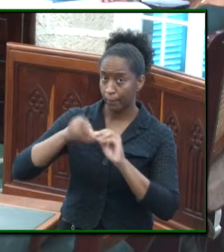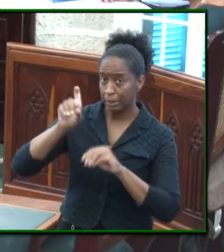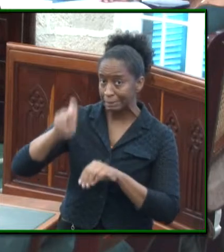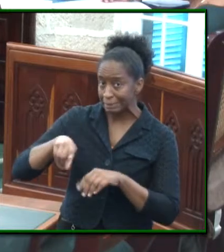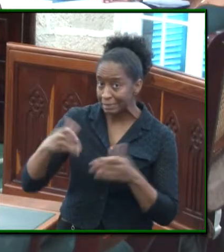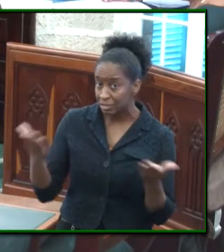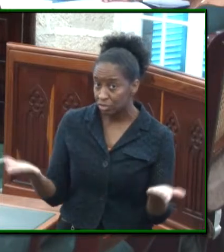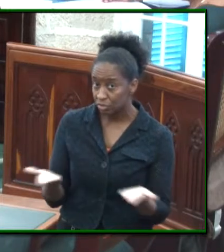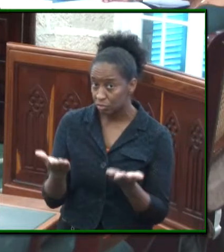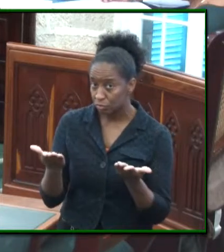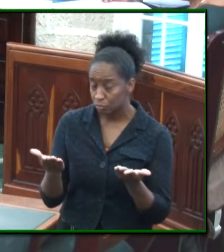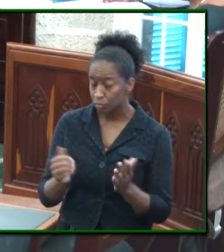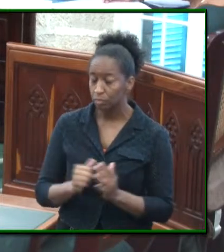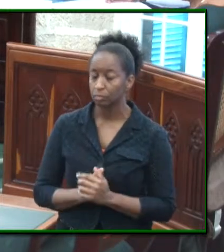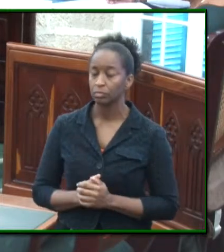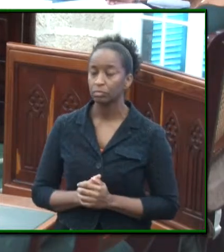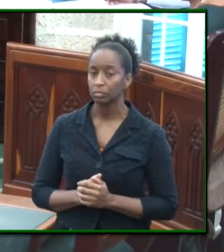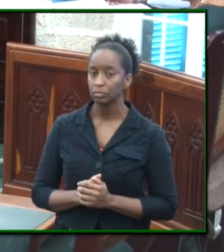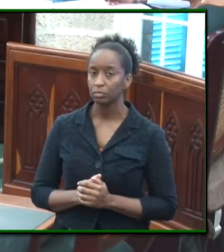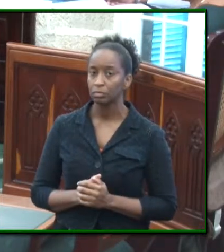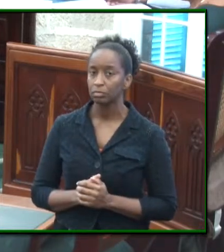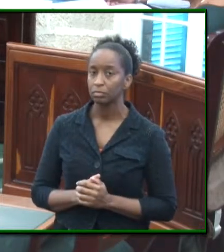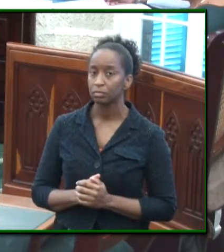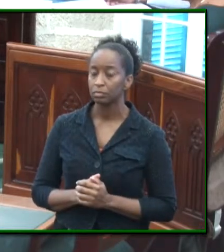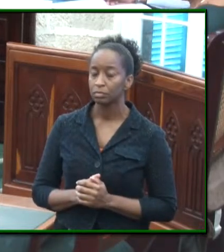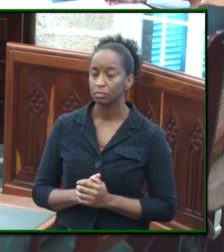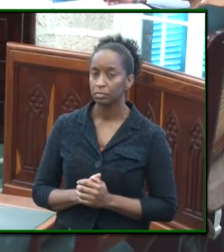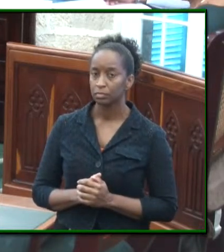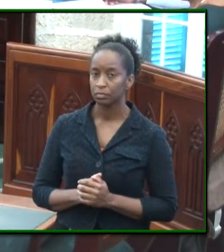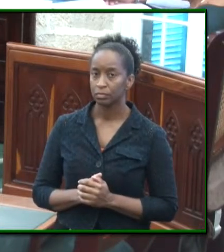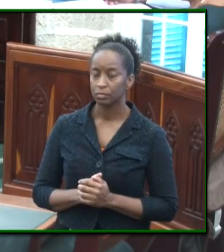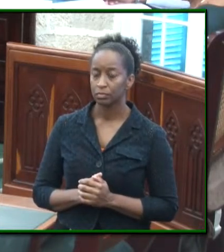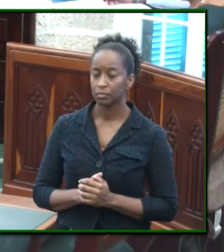Thank you. Thank you, Honourable Member.